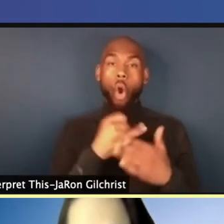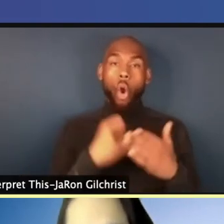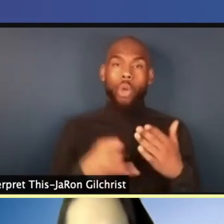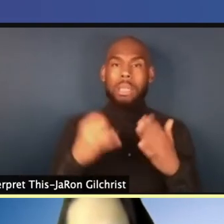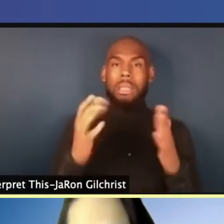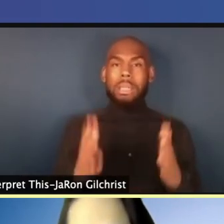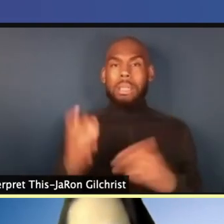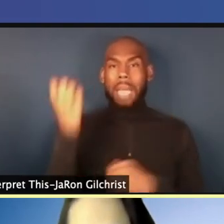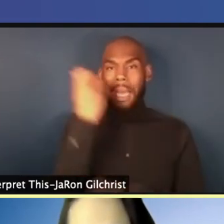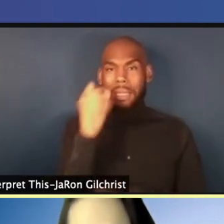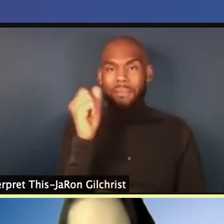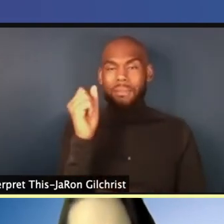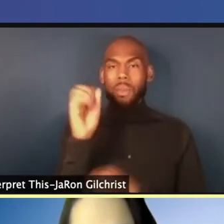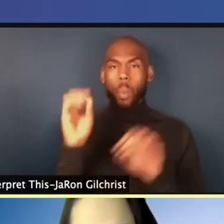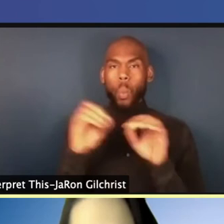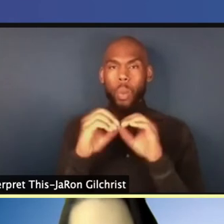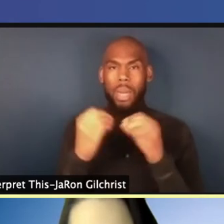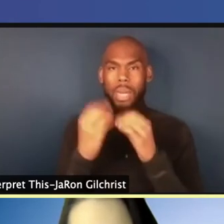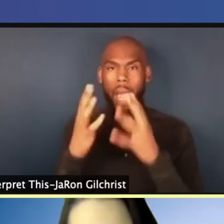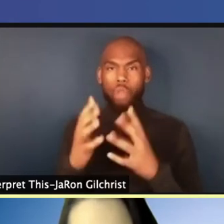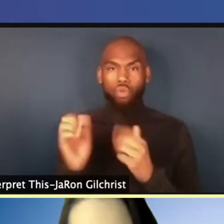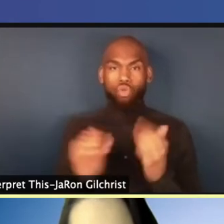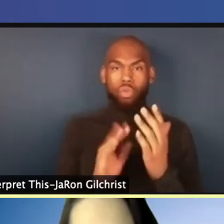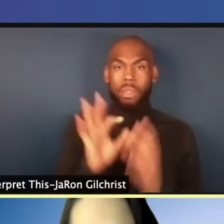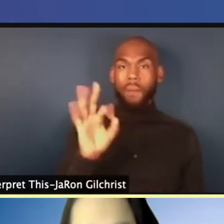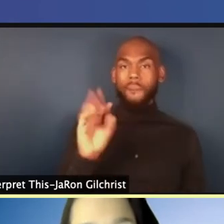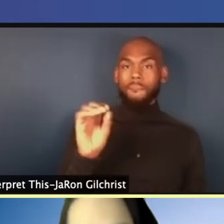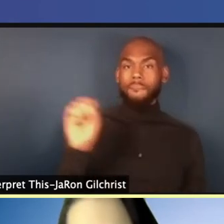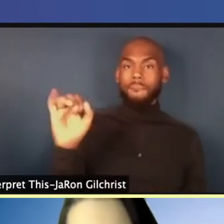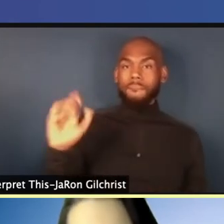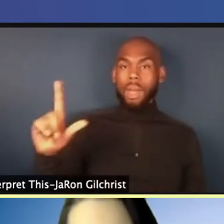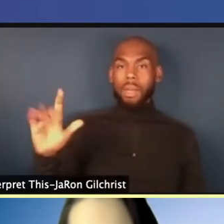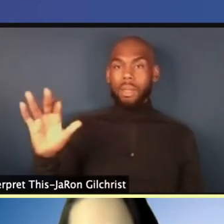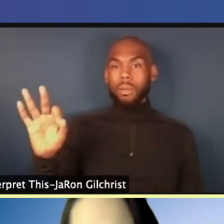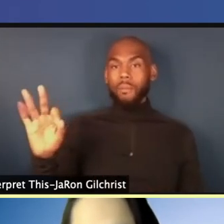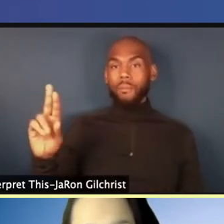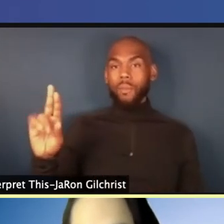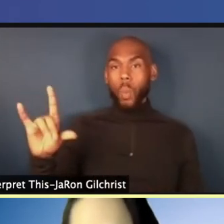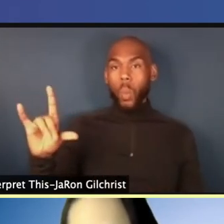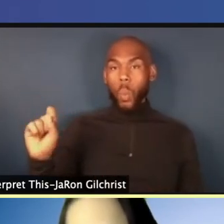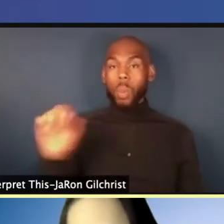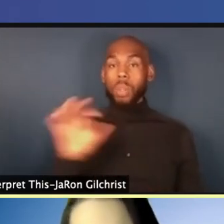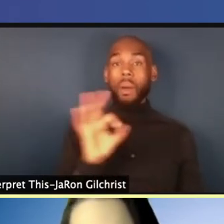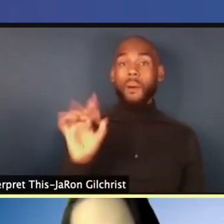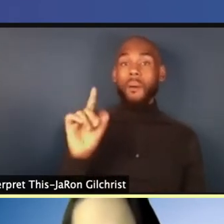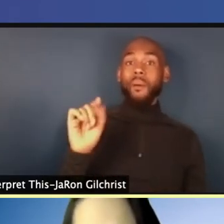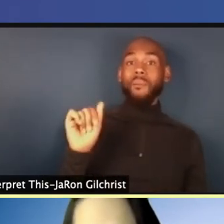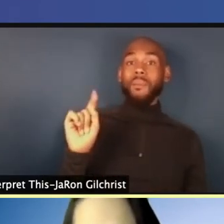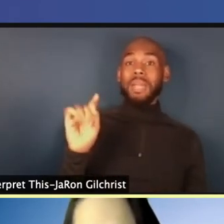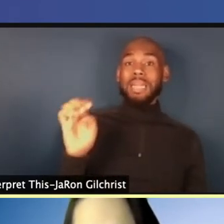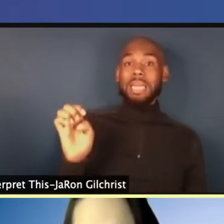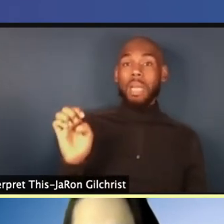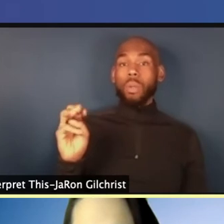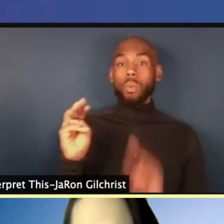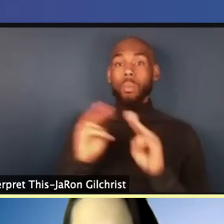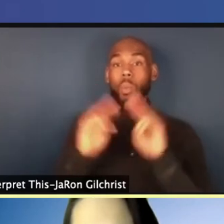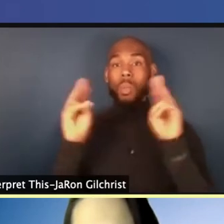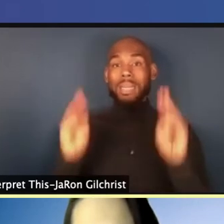who were addressing fossil fuel sponsorships of the Tate Museum over in London.